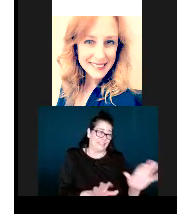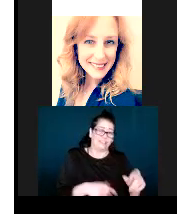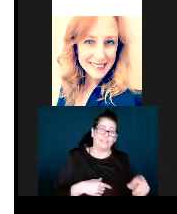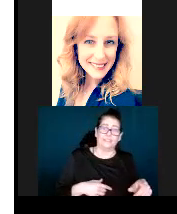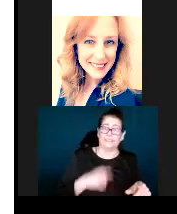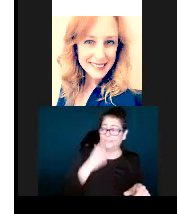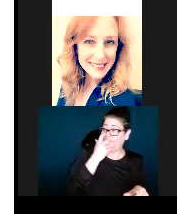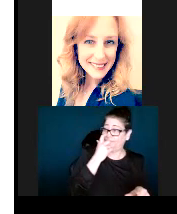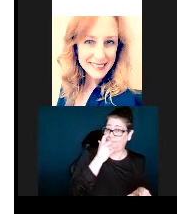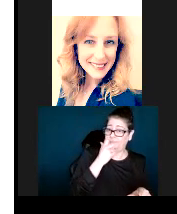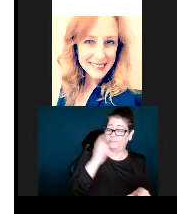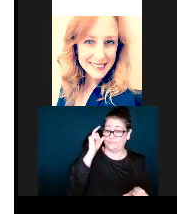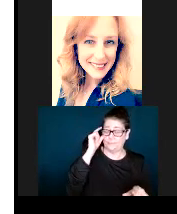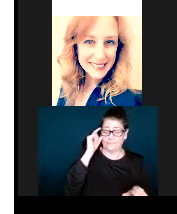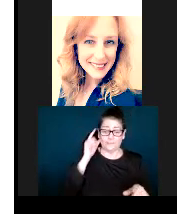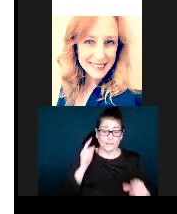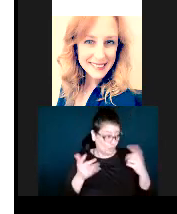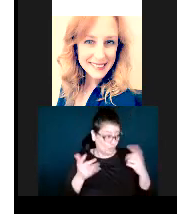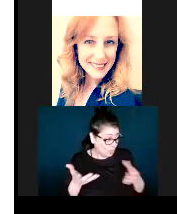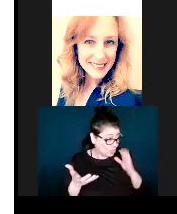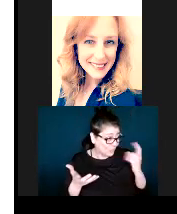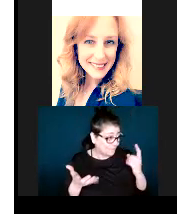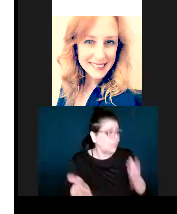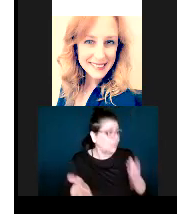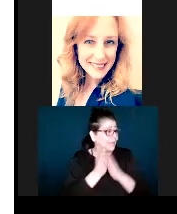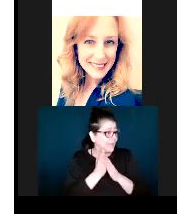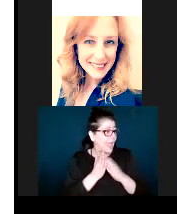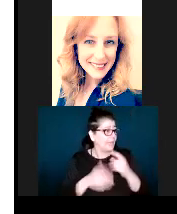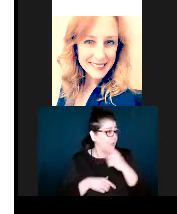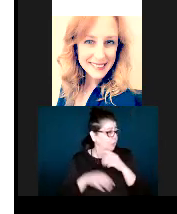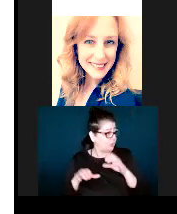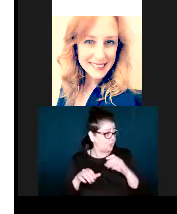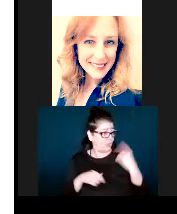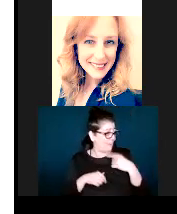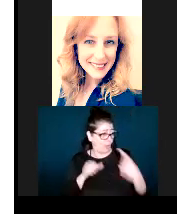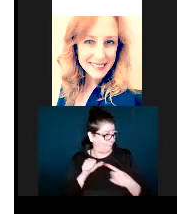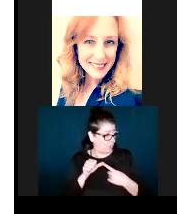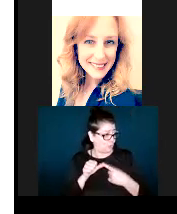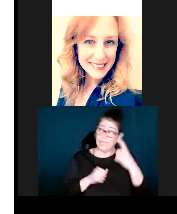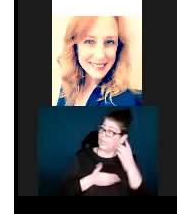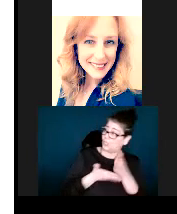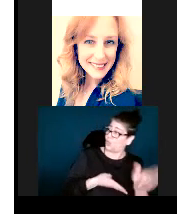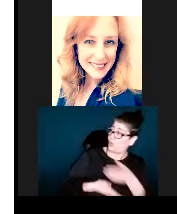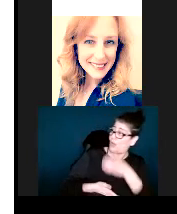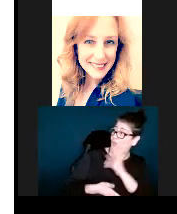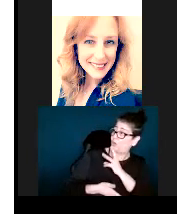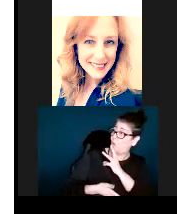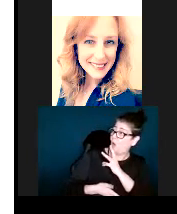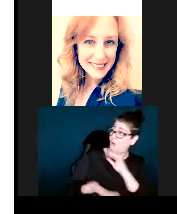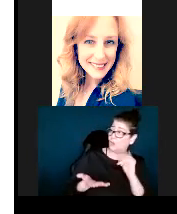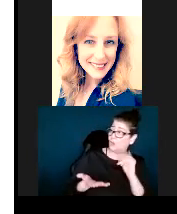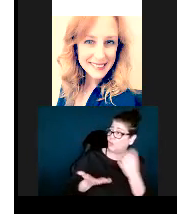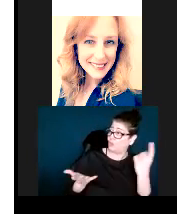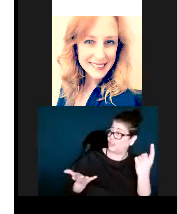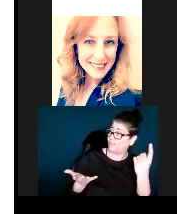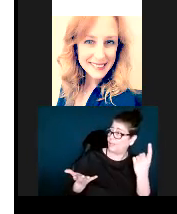We'll have the nurse do those parts of the exam first. Or is she cleared to have a drink of water or to have some juice or something like that